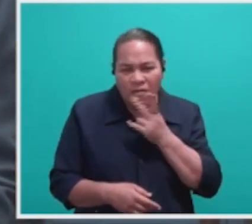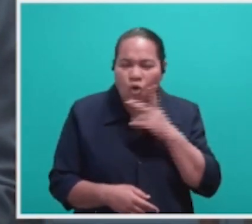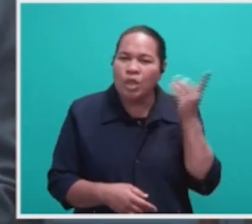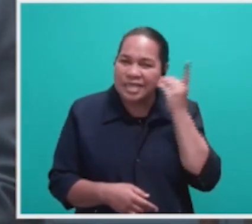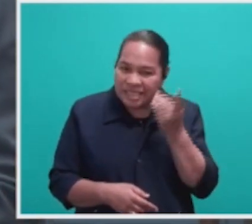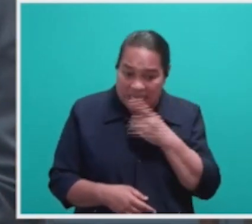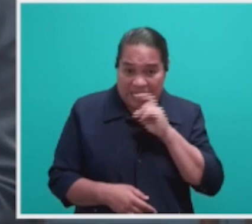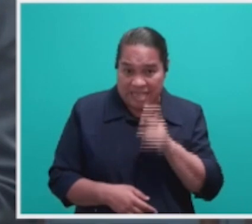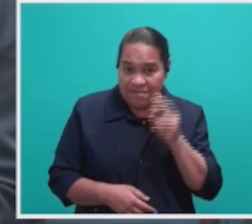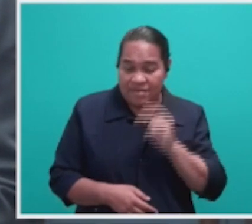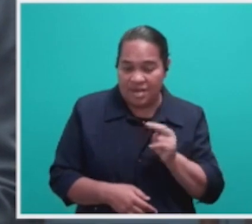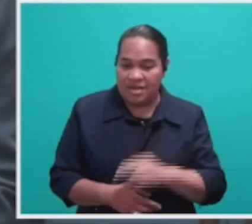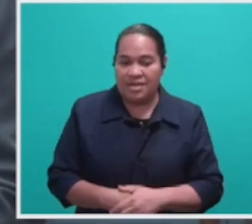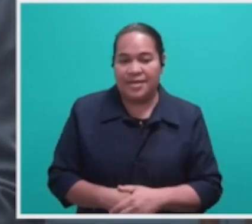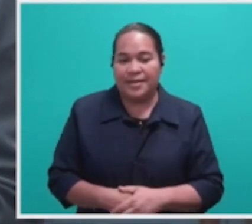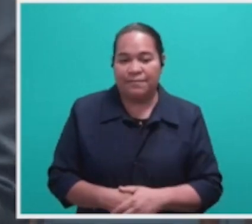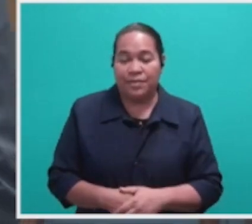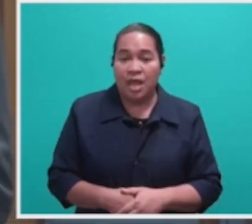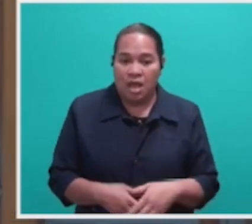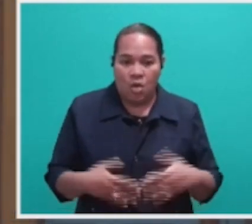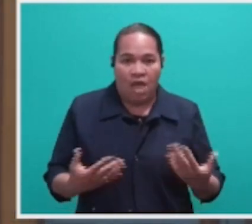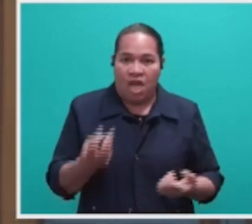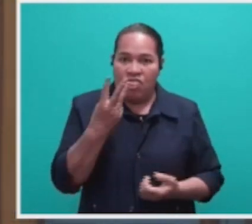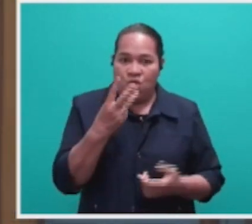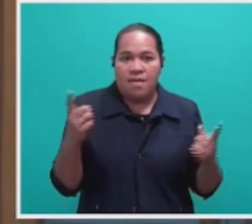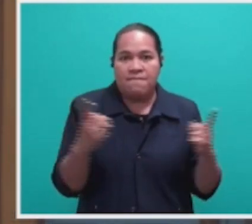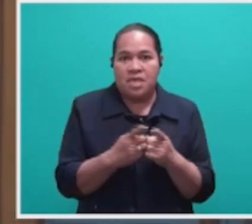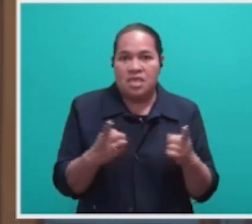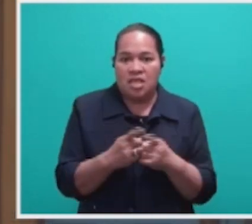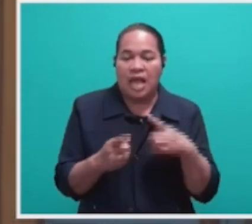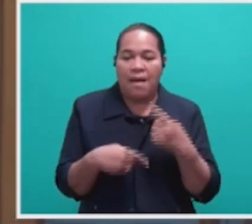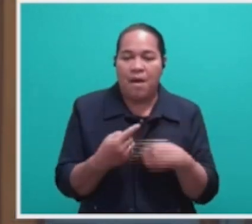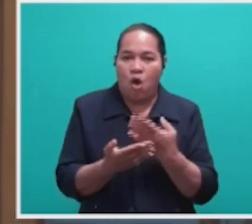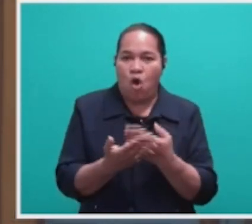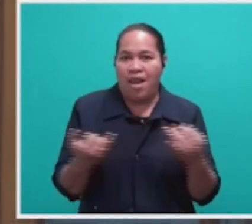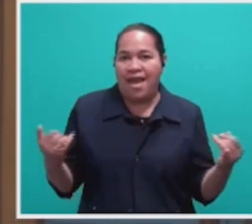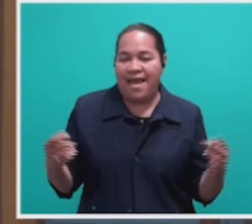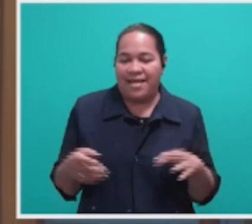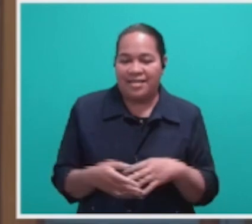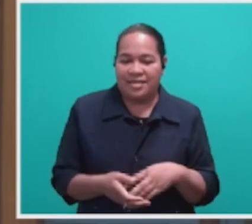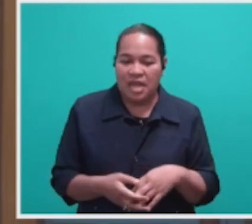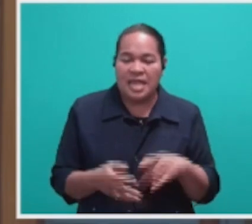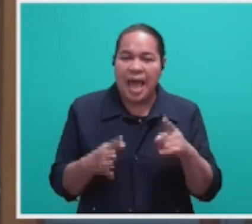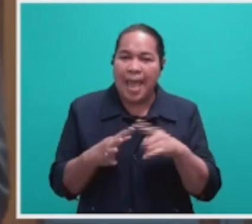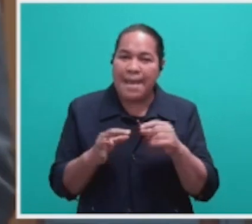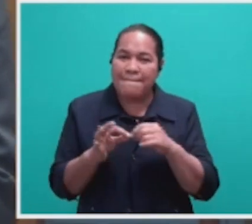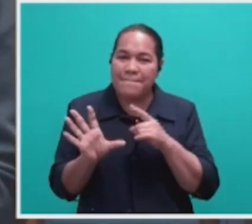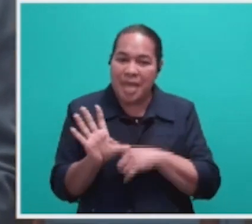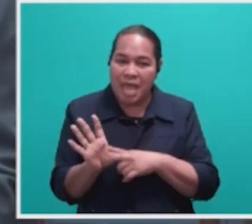as required. Thus far, we have had 3 meetings on the online scams. eBay shop and